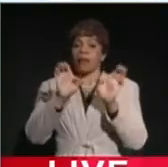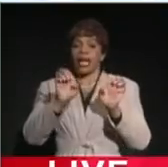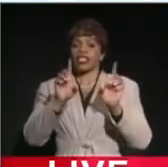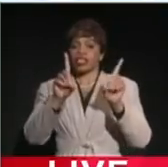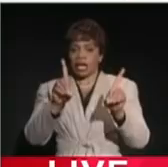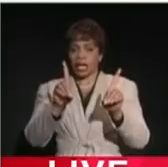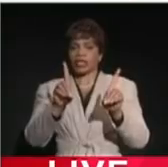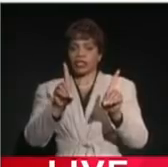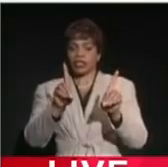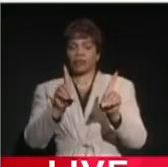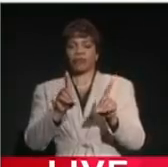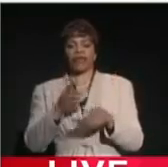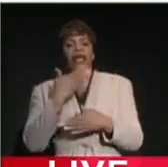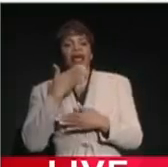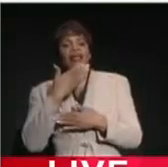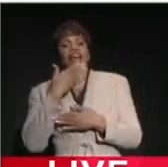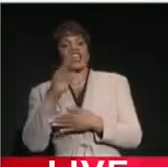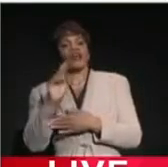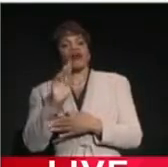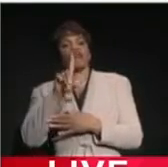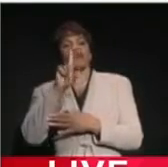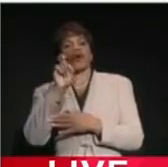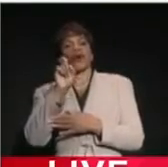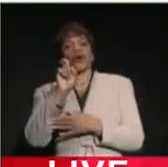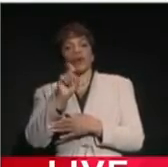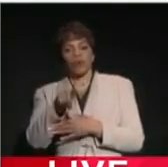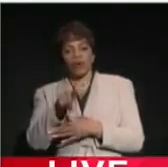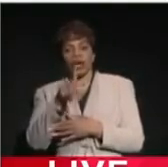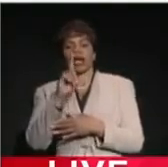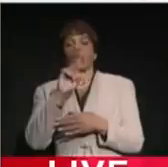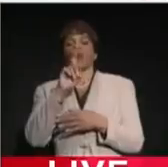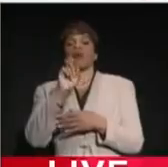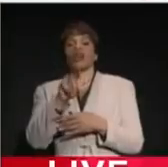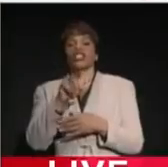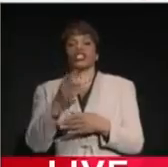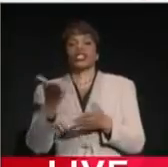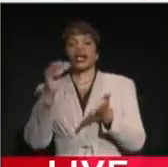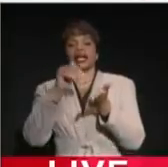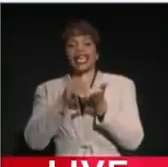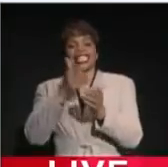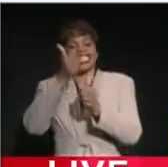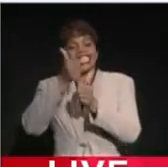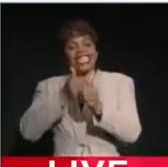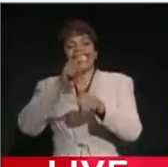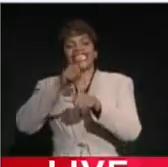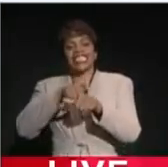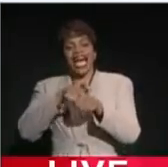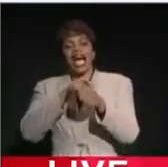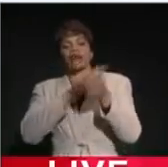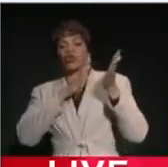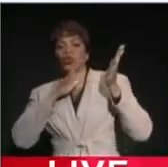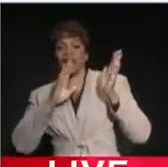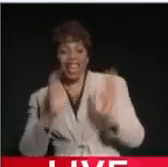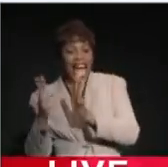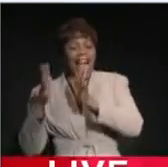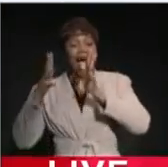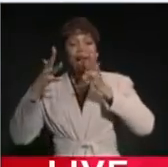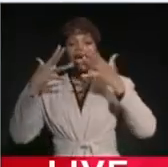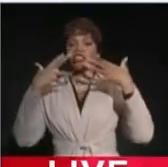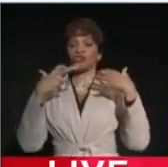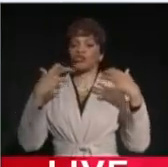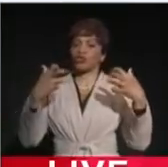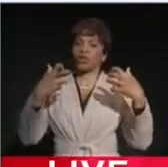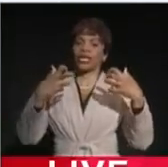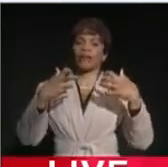All right, thank you, Mr. Murphy. One quick question to our audience. Once again, every time you clap or scream, it does take moments away from